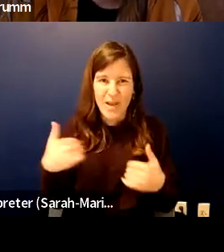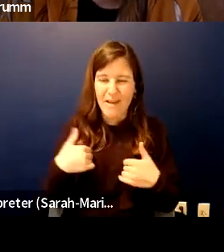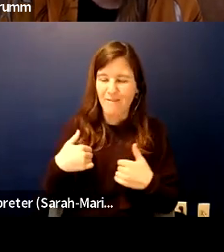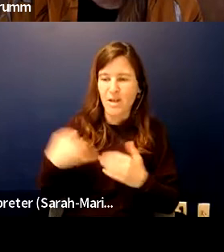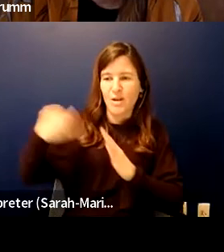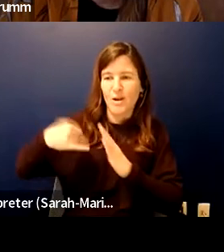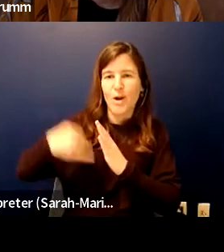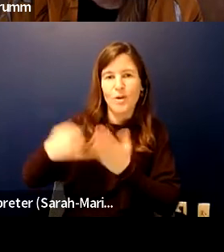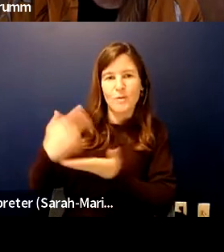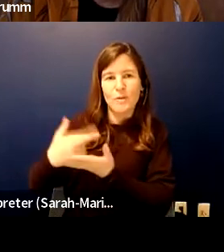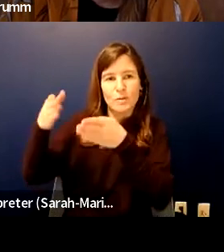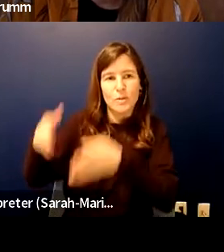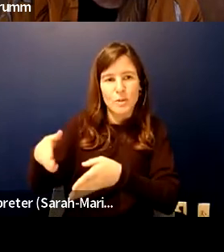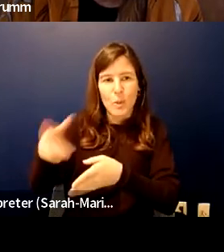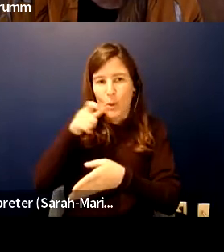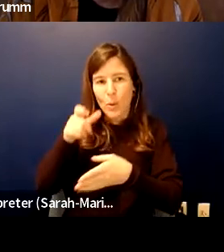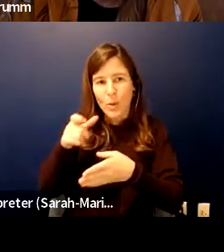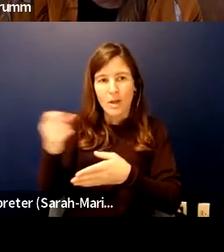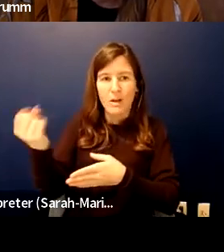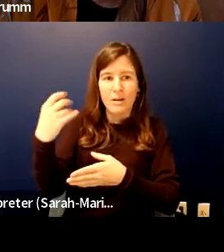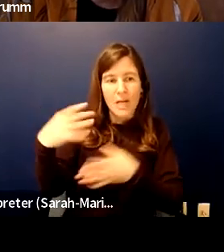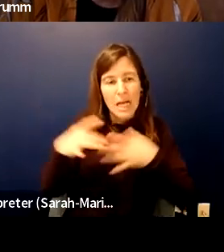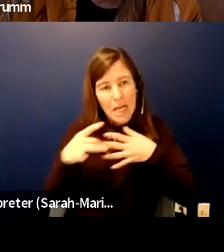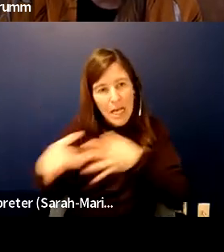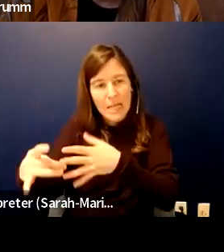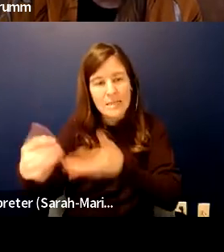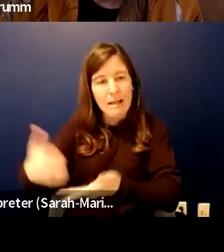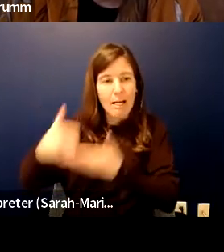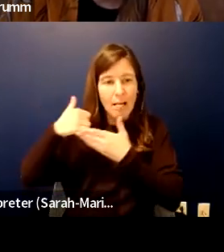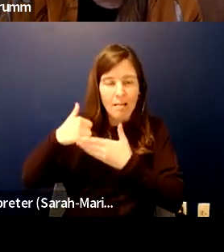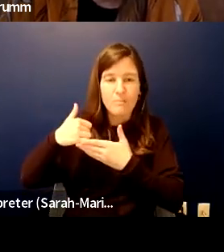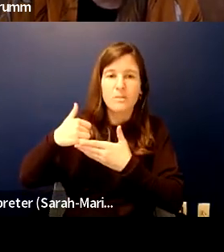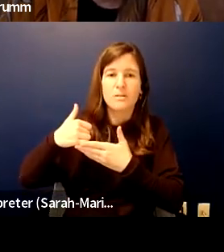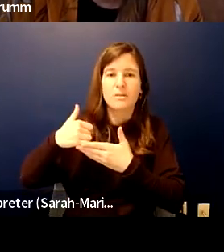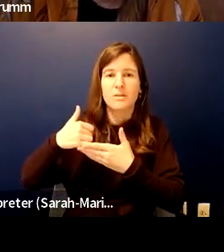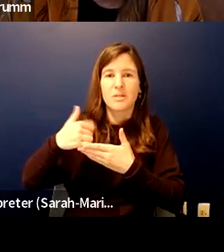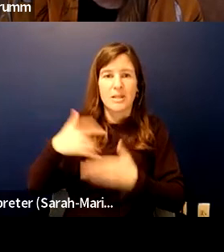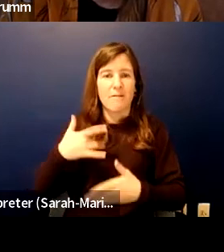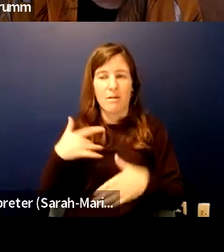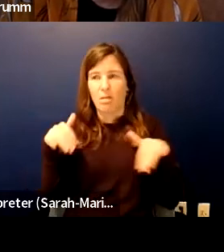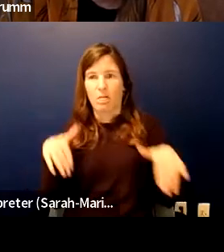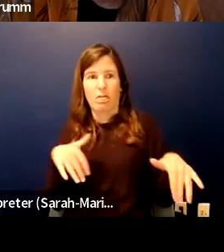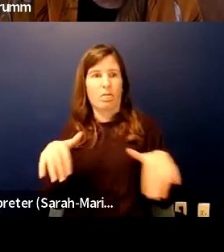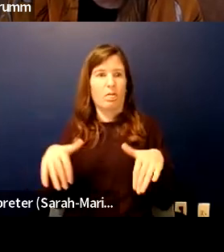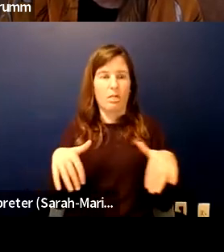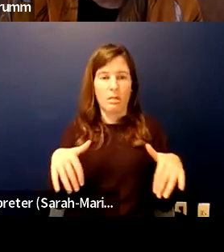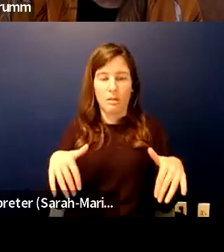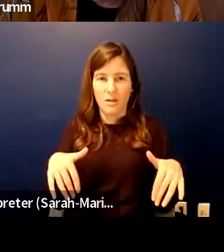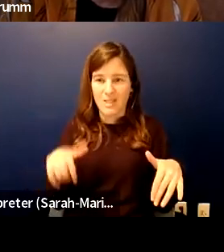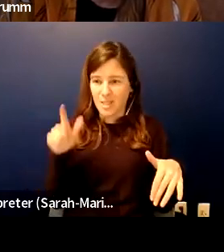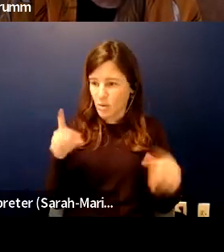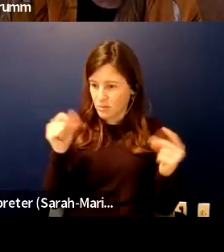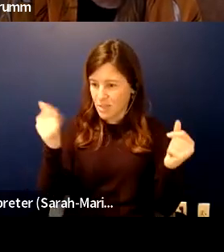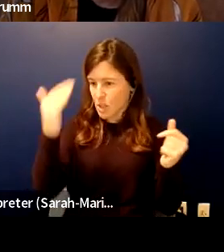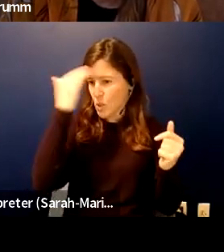person to help you along the way with this process. Because immediately you're supposed to be seen